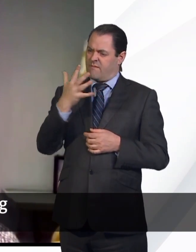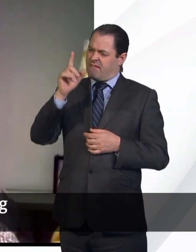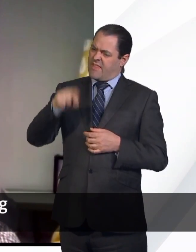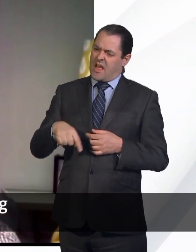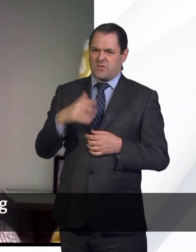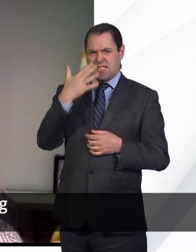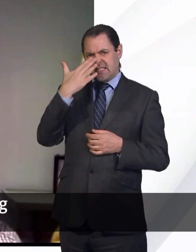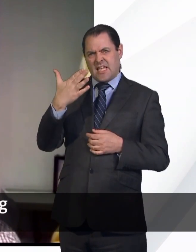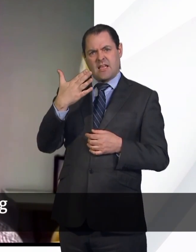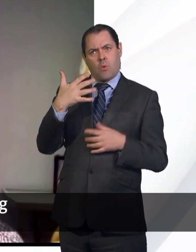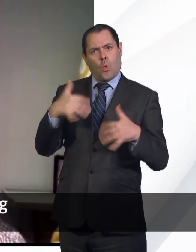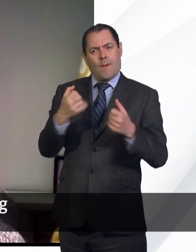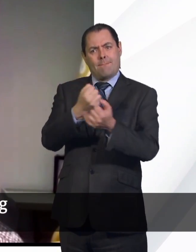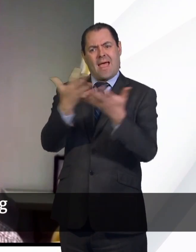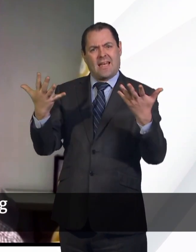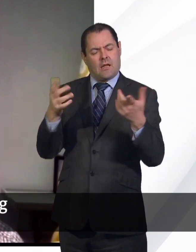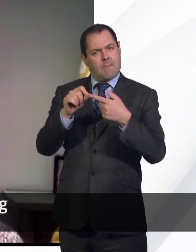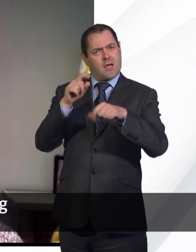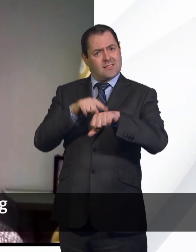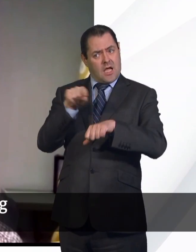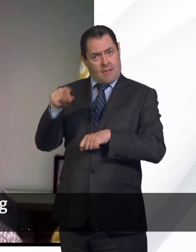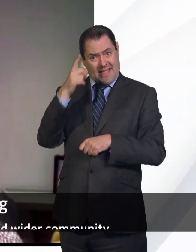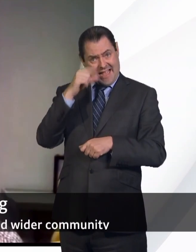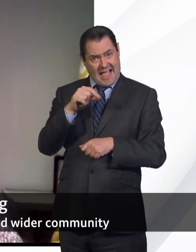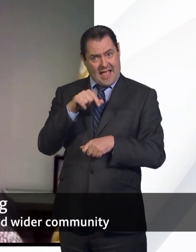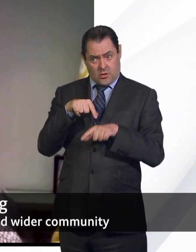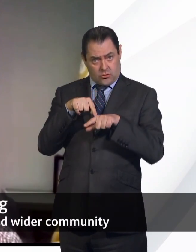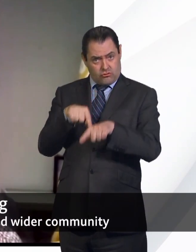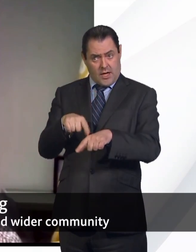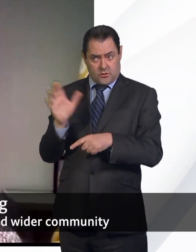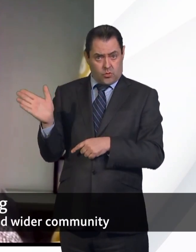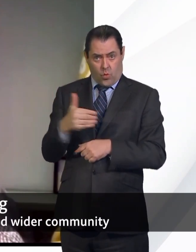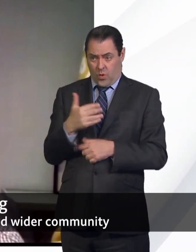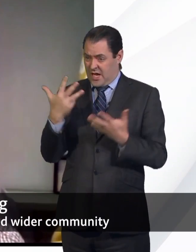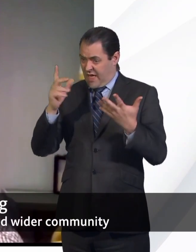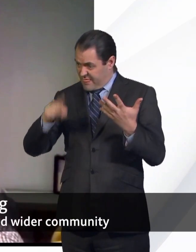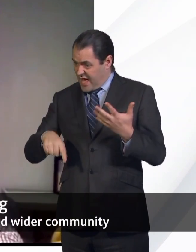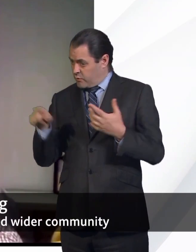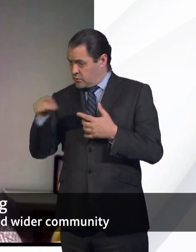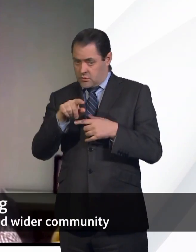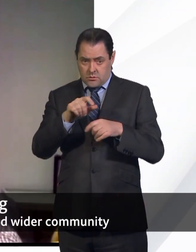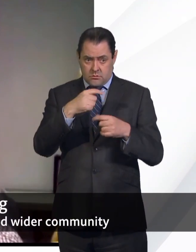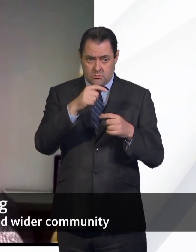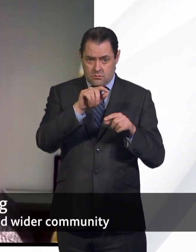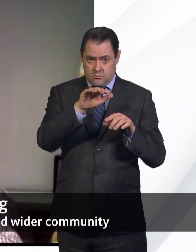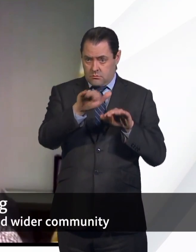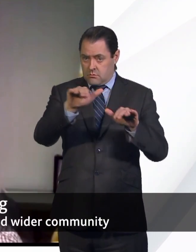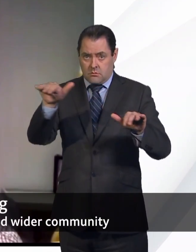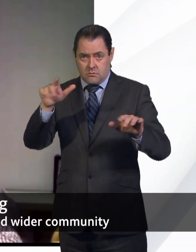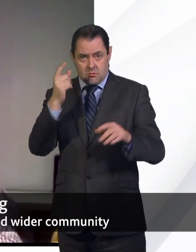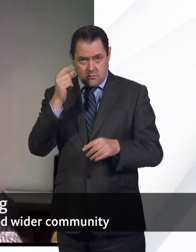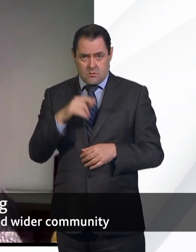they're part-time, I wondered, do they really have the capacity to trace all the contacts of those people? And a question for the CSA